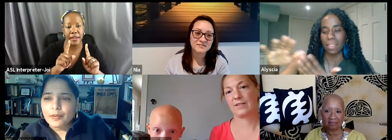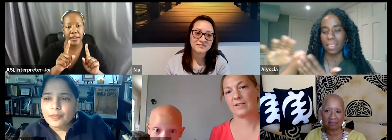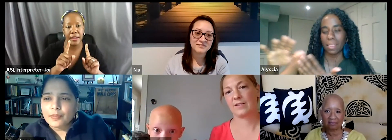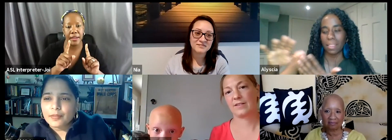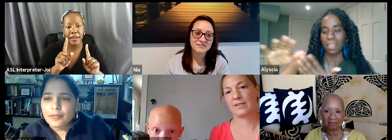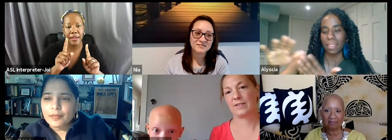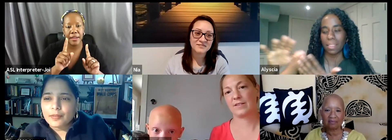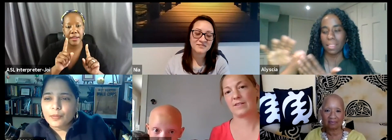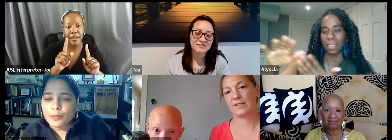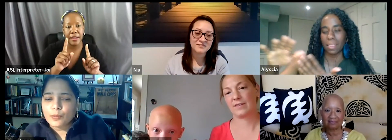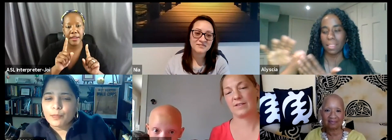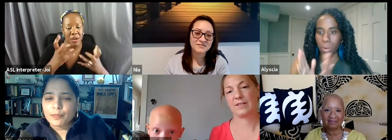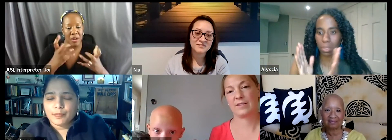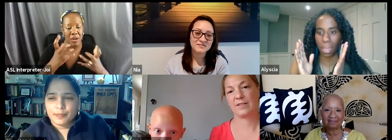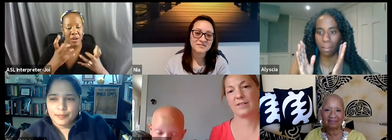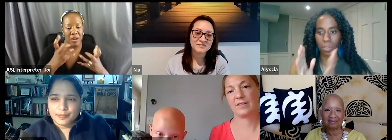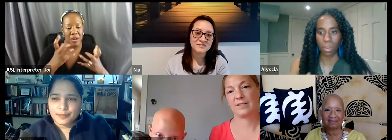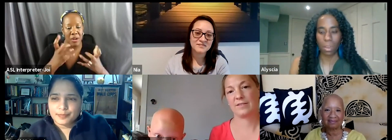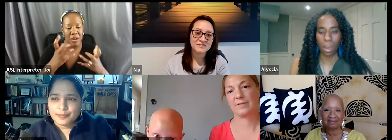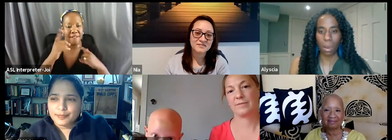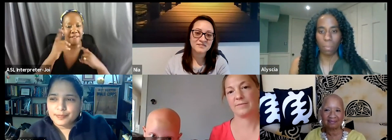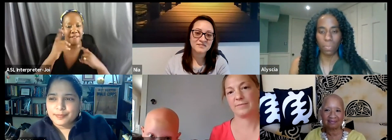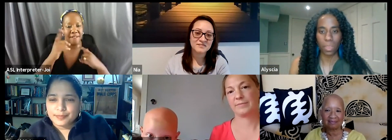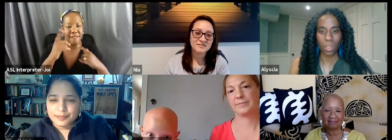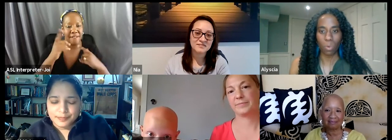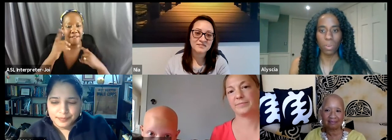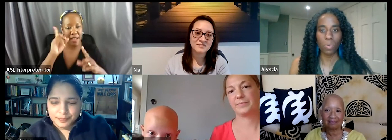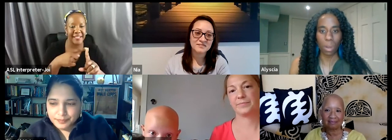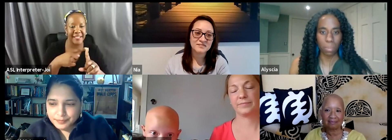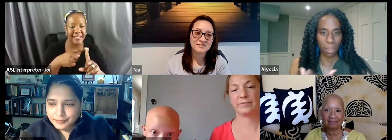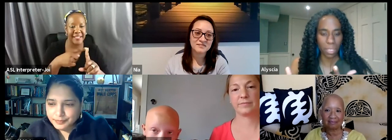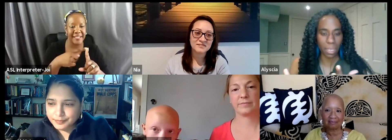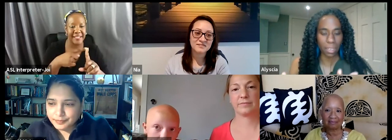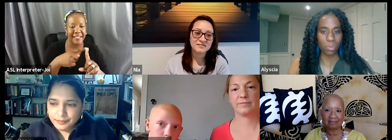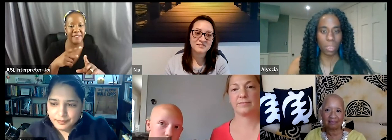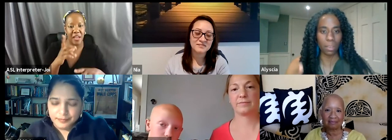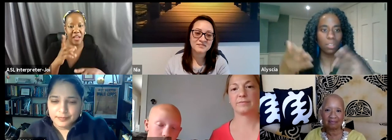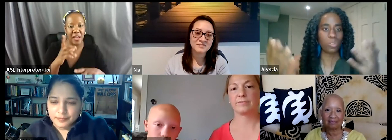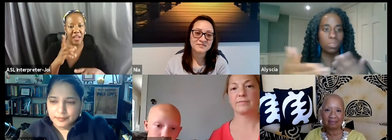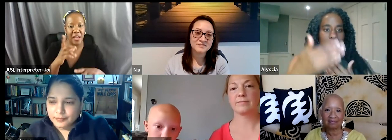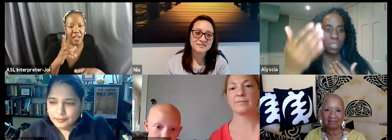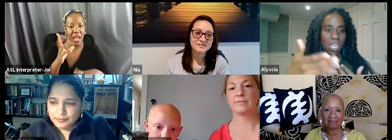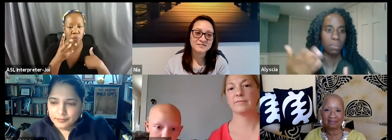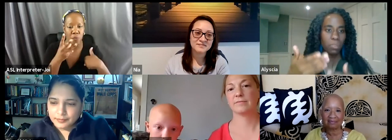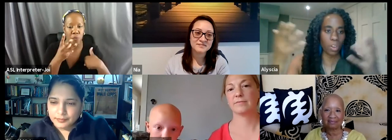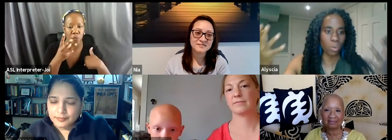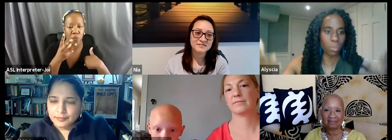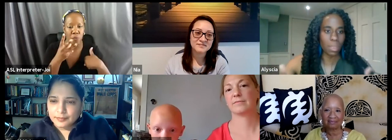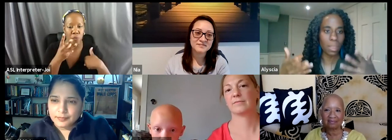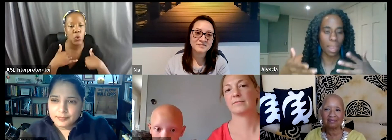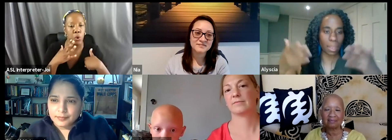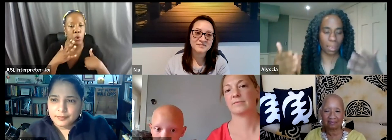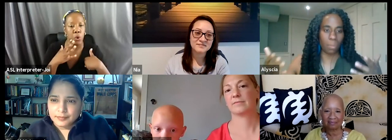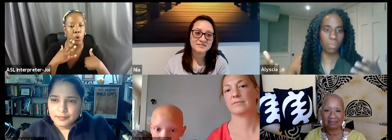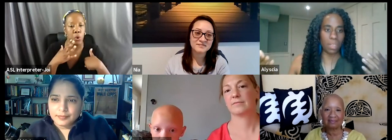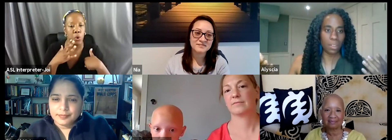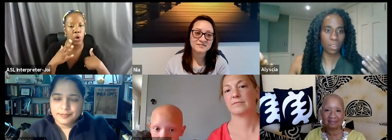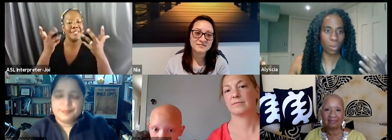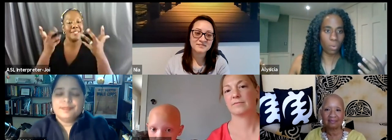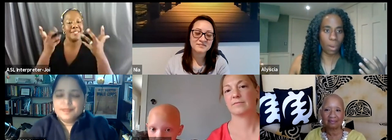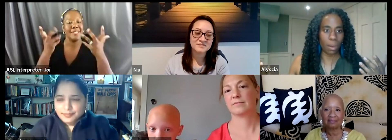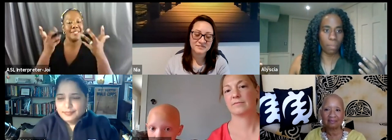still have a positive just outlook on be downers. I wanted to have women who are uplifting and who can just to keep the film at like an